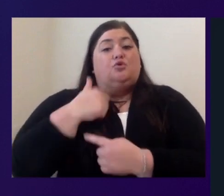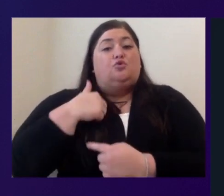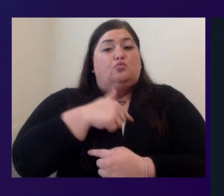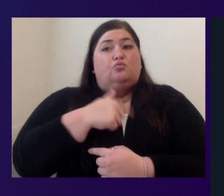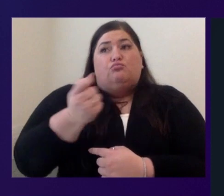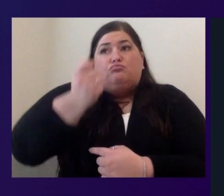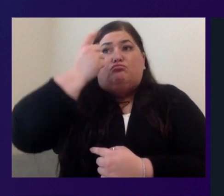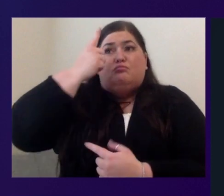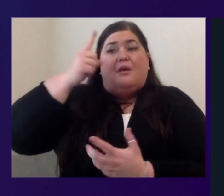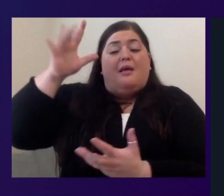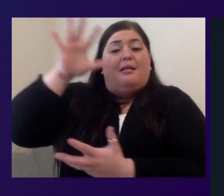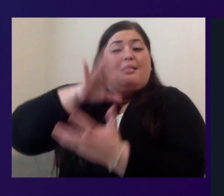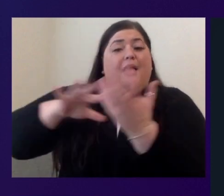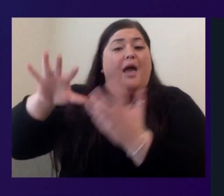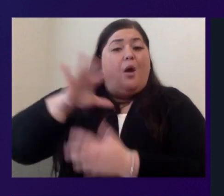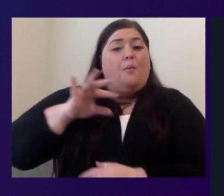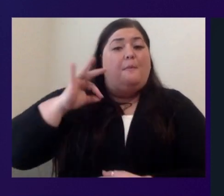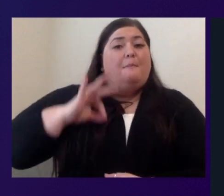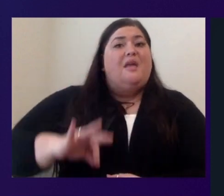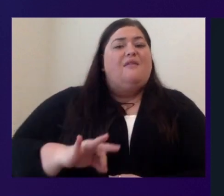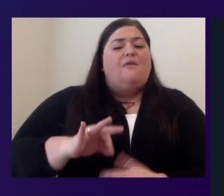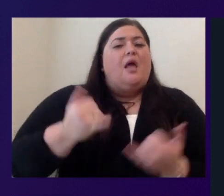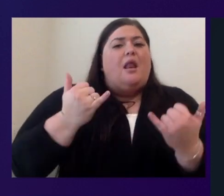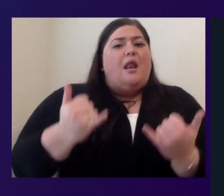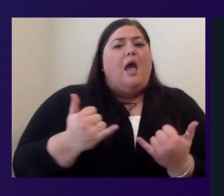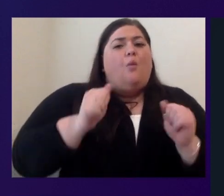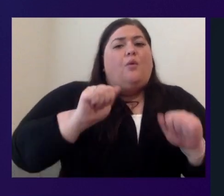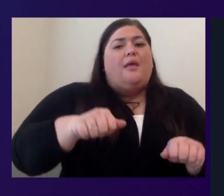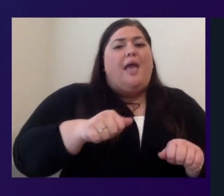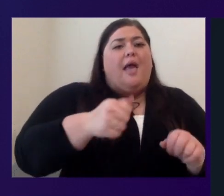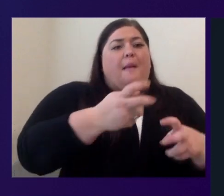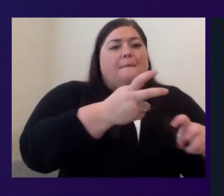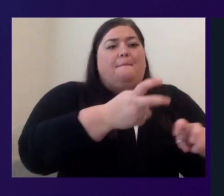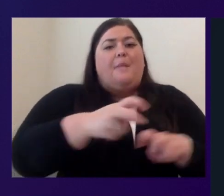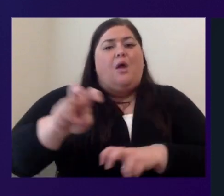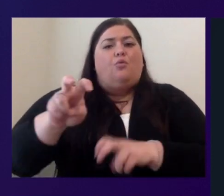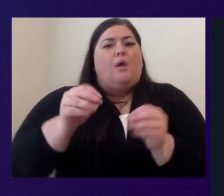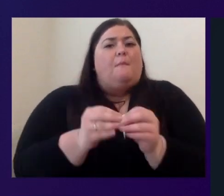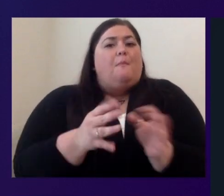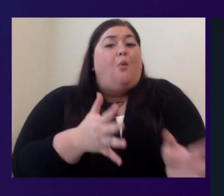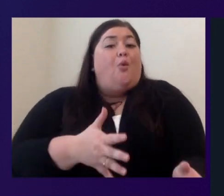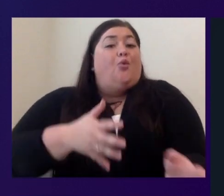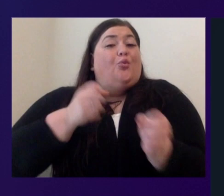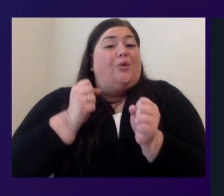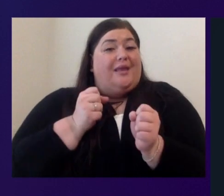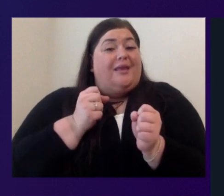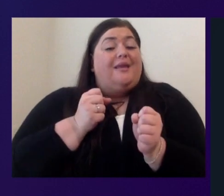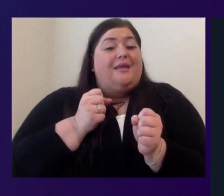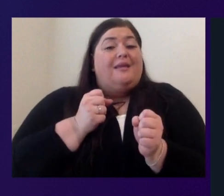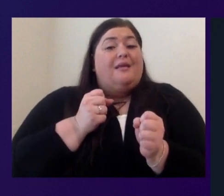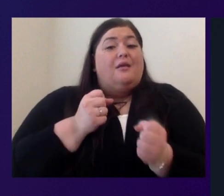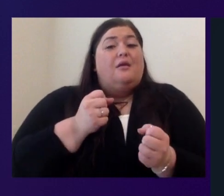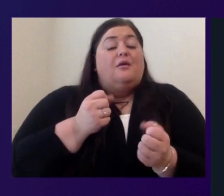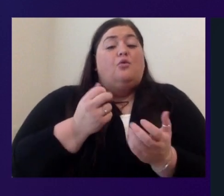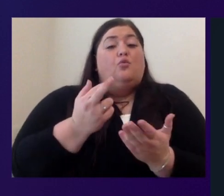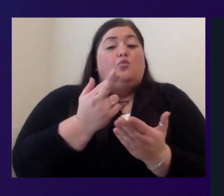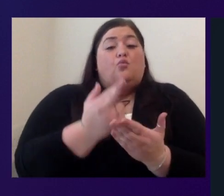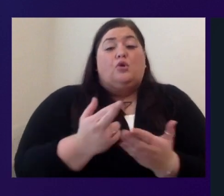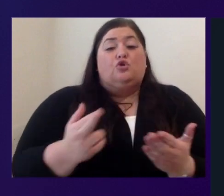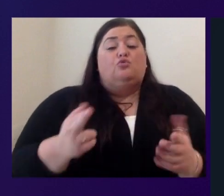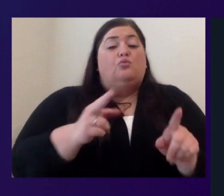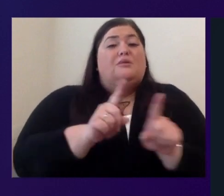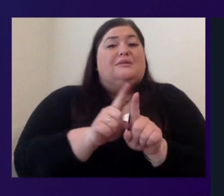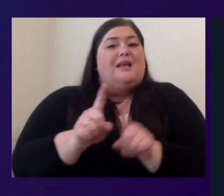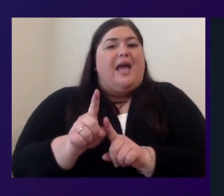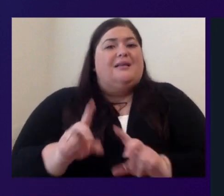help us to migrate our application quickly without requiring these resources and investment and make it a